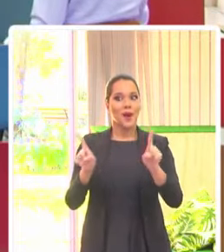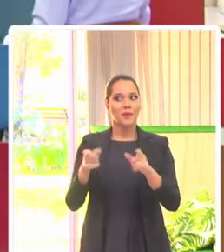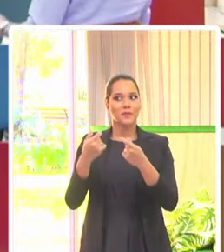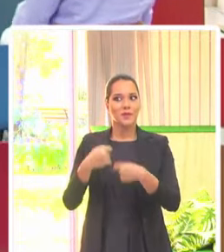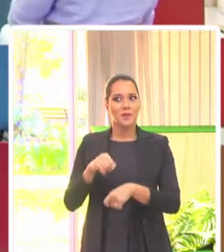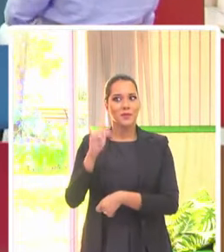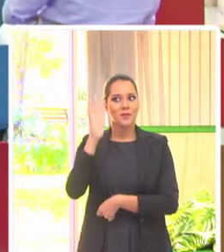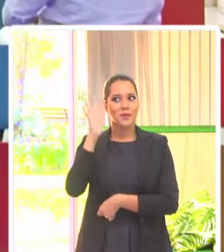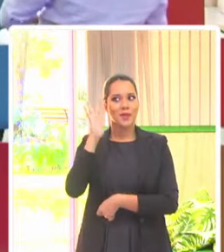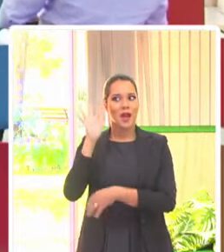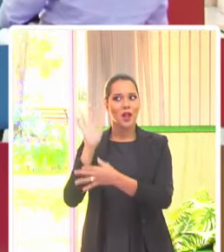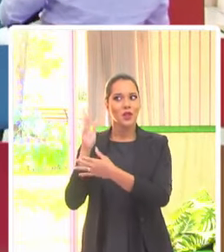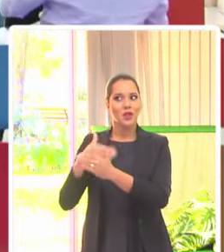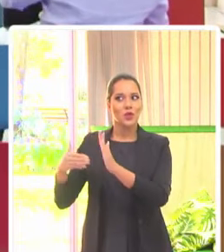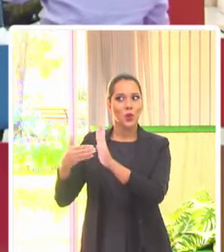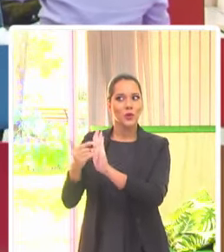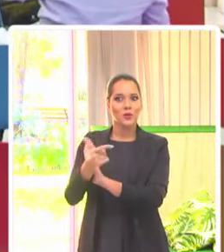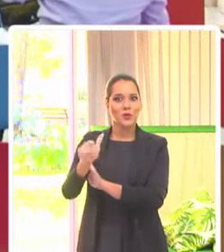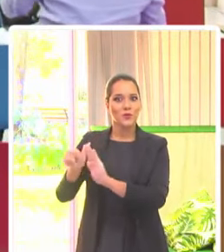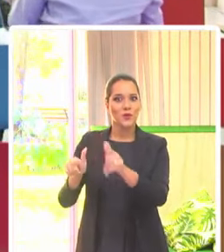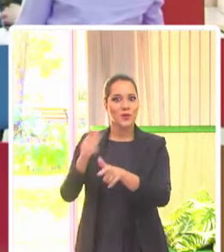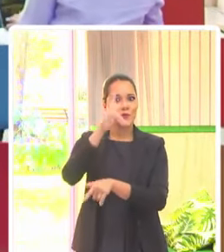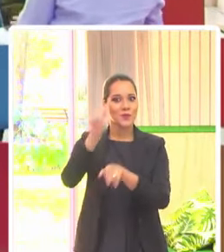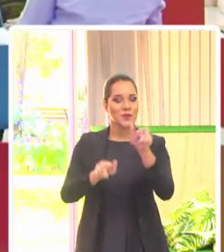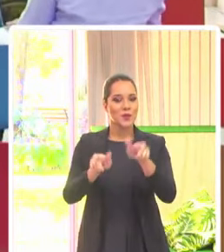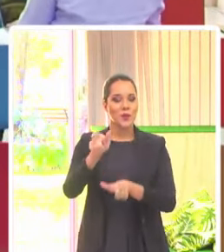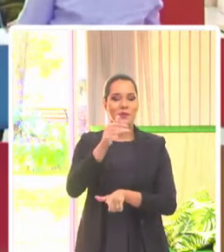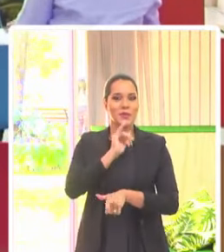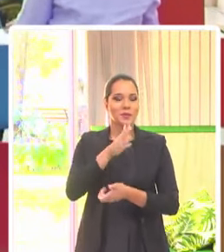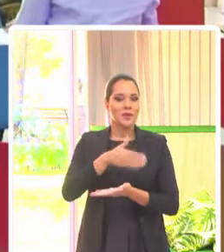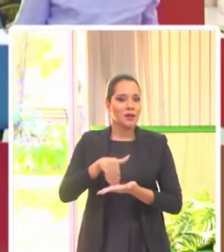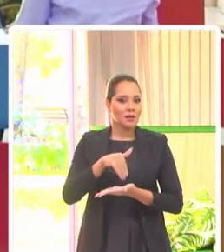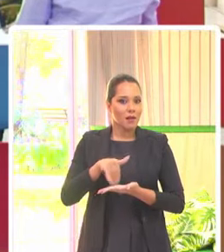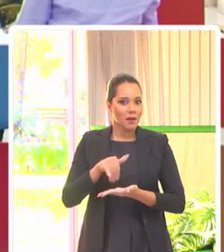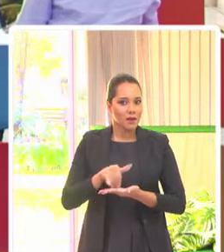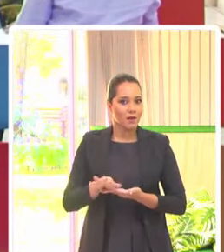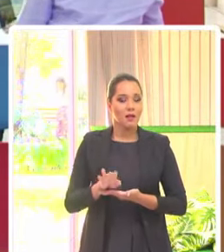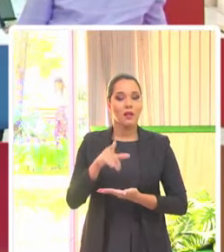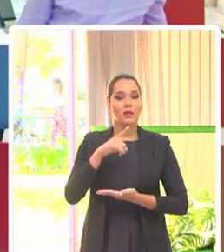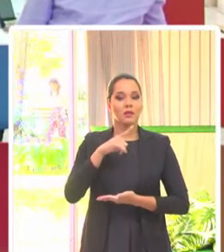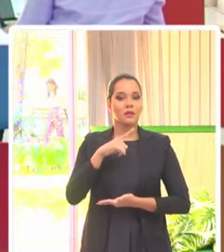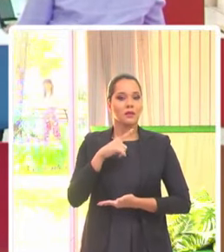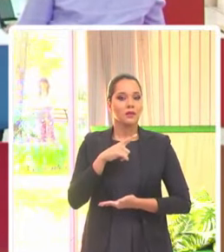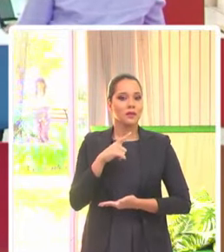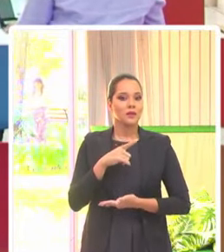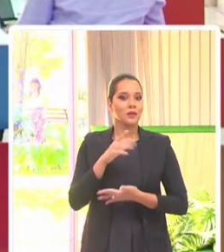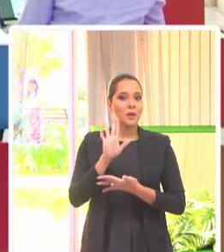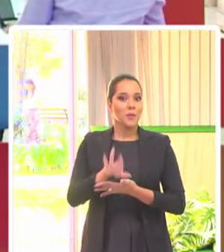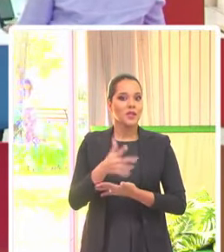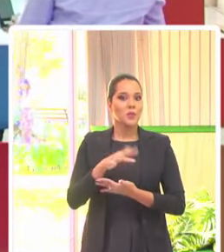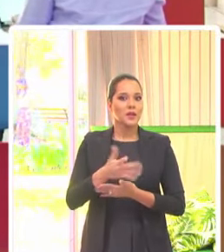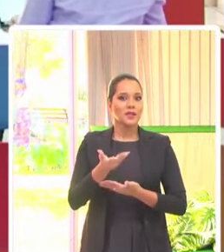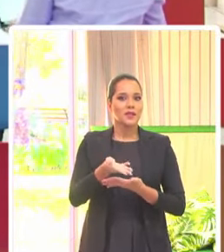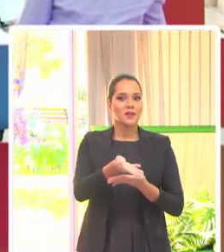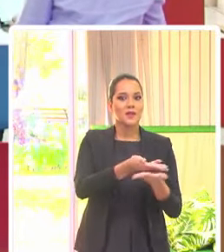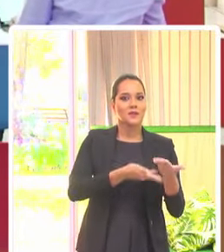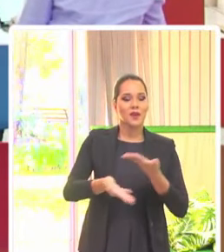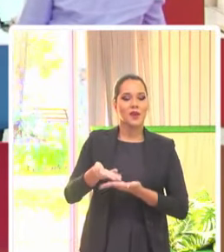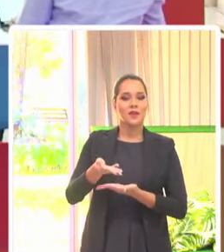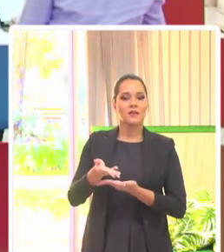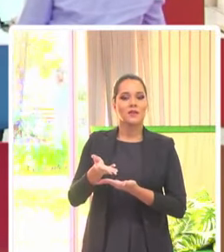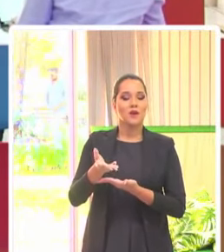our secretariat, for example, we have this federal transferences used by